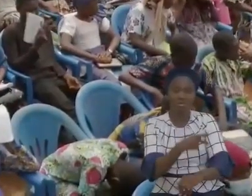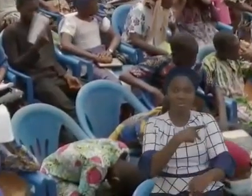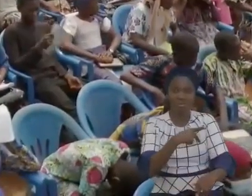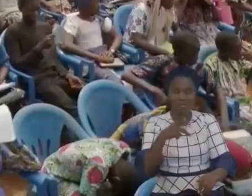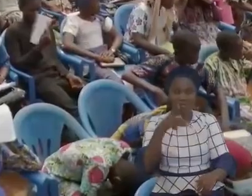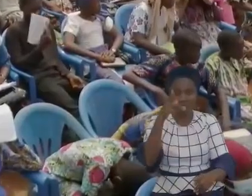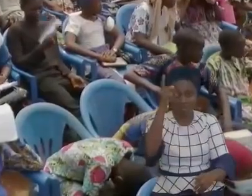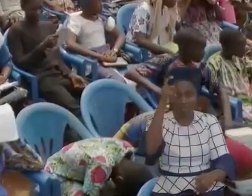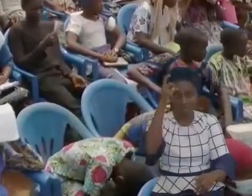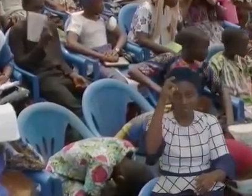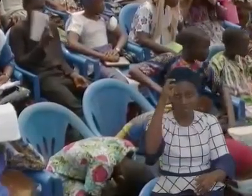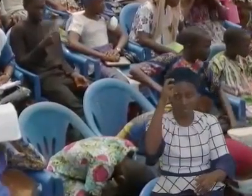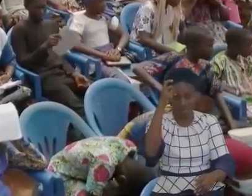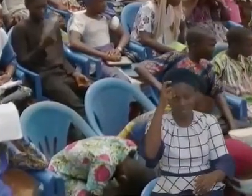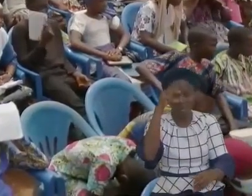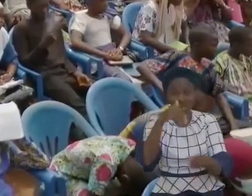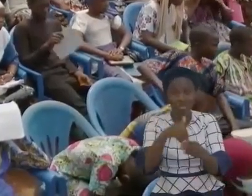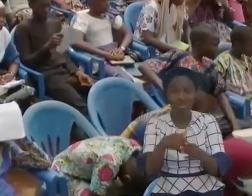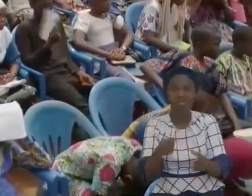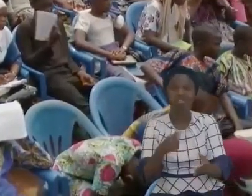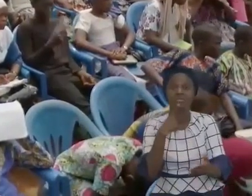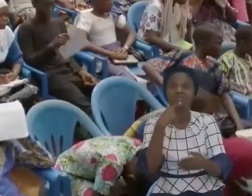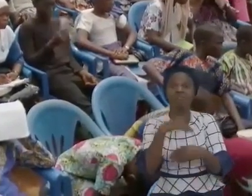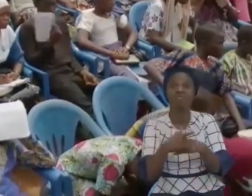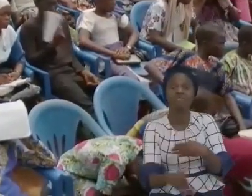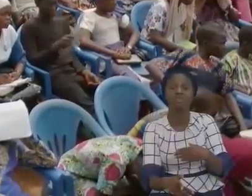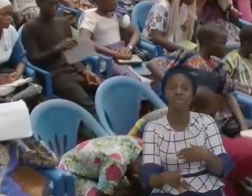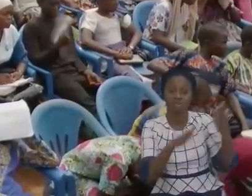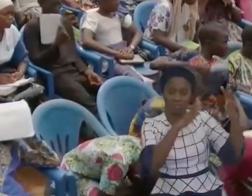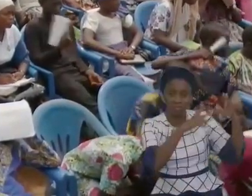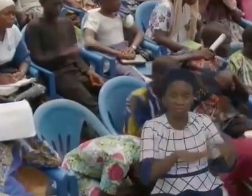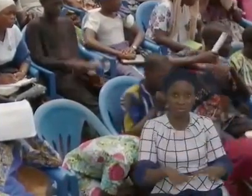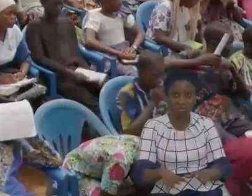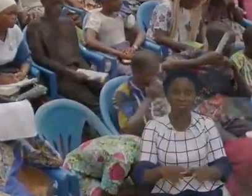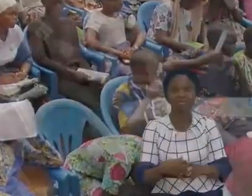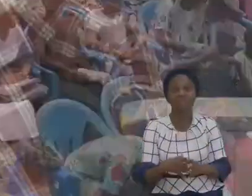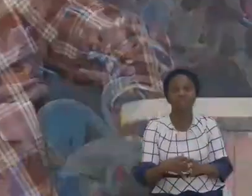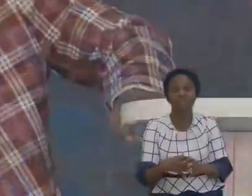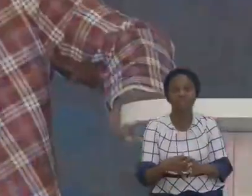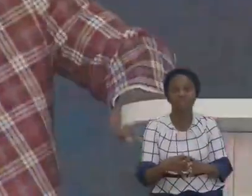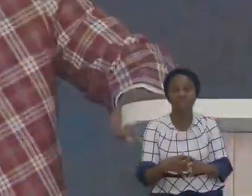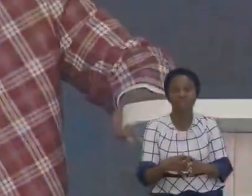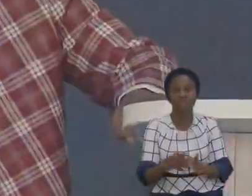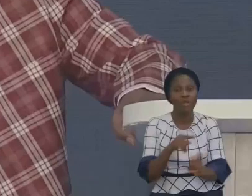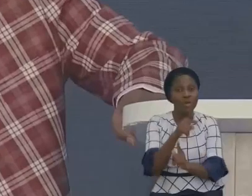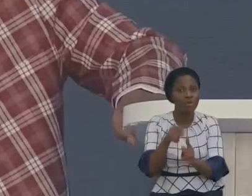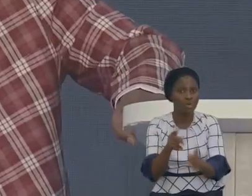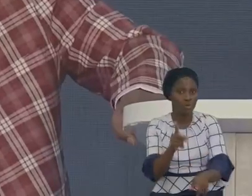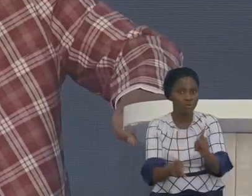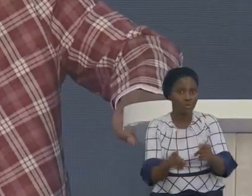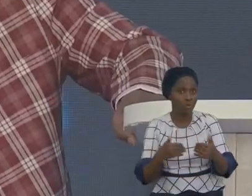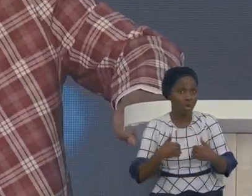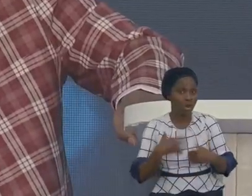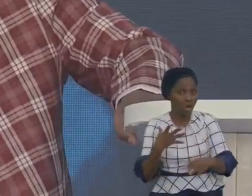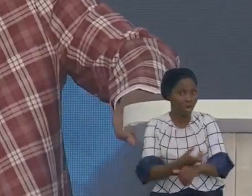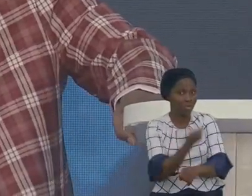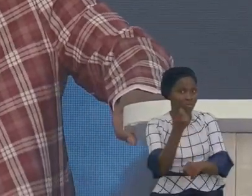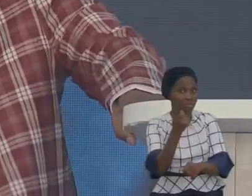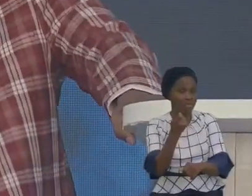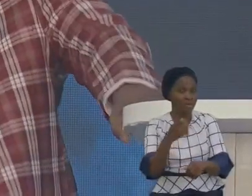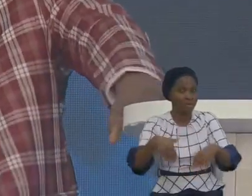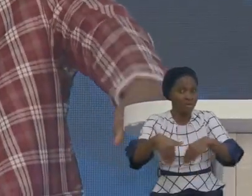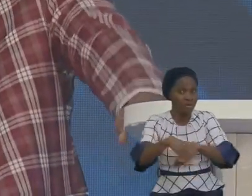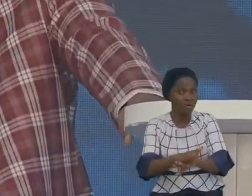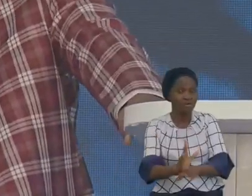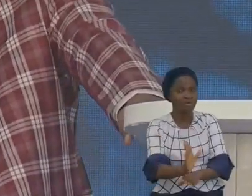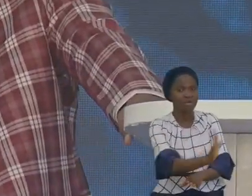You see, when people have triumph over the local challenge there, over the local problem there,